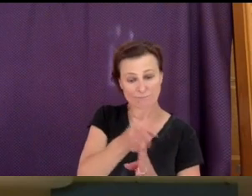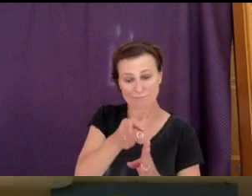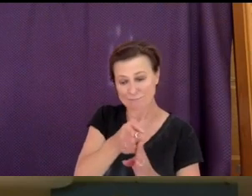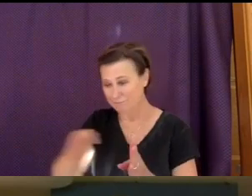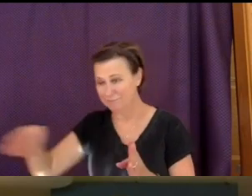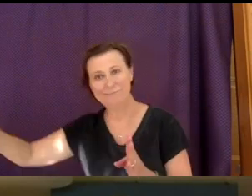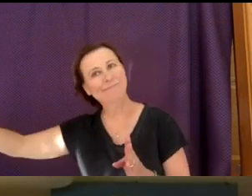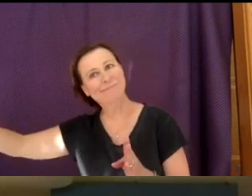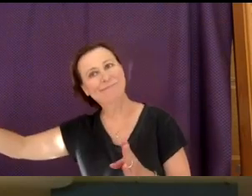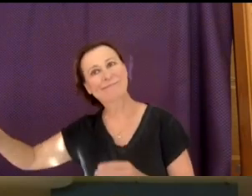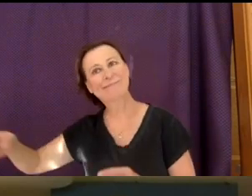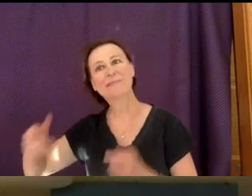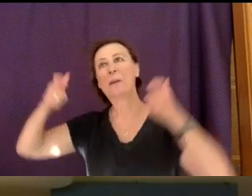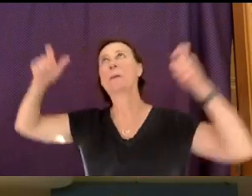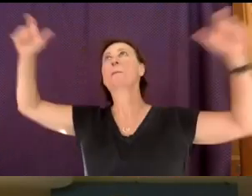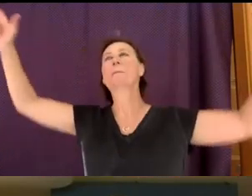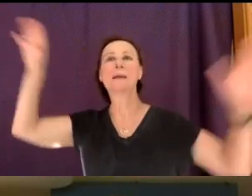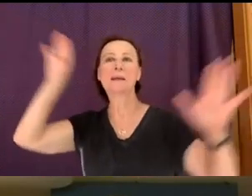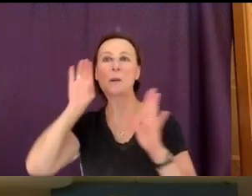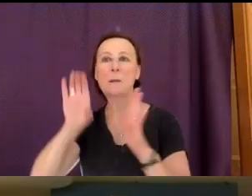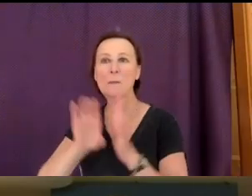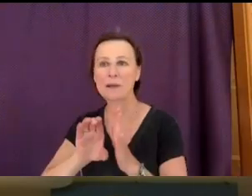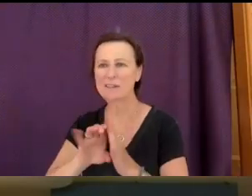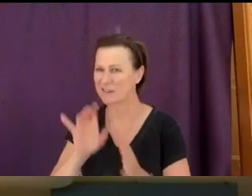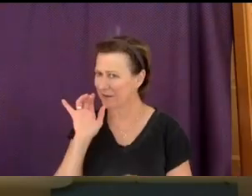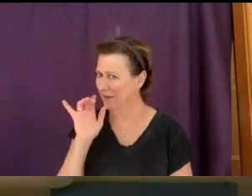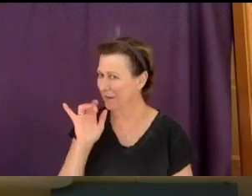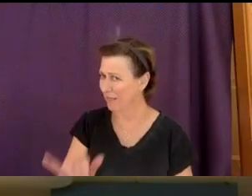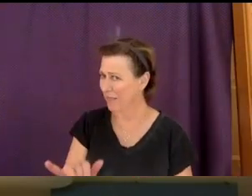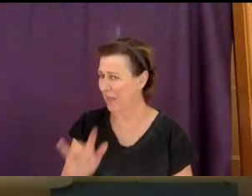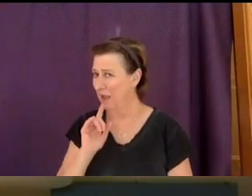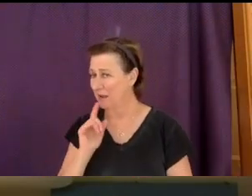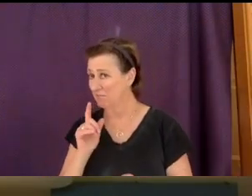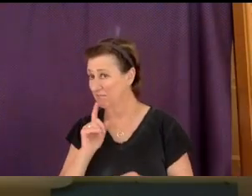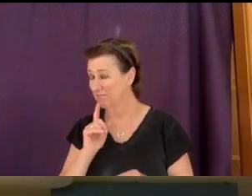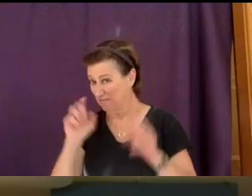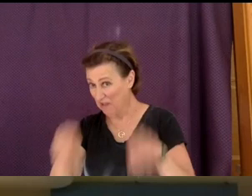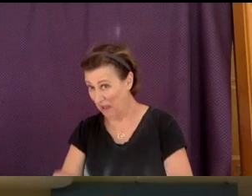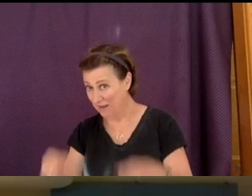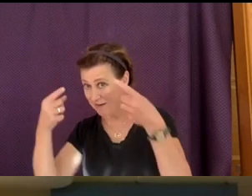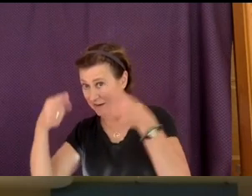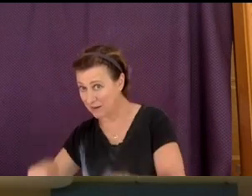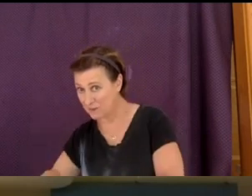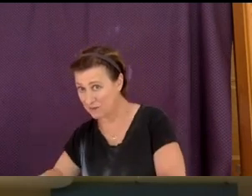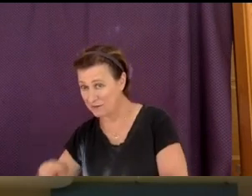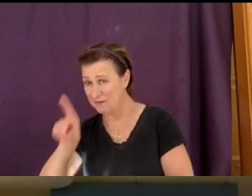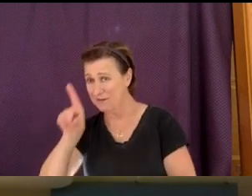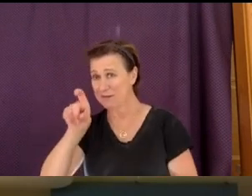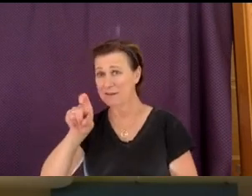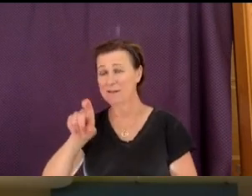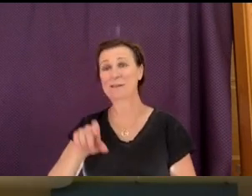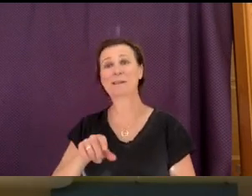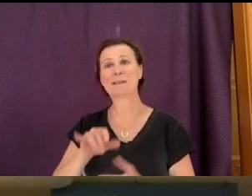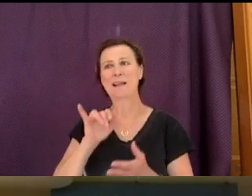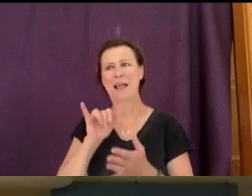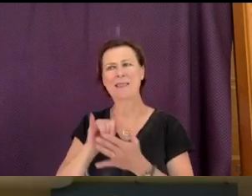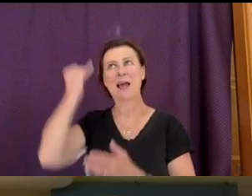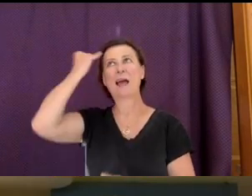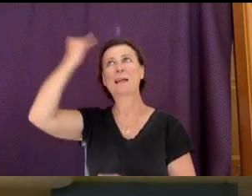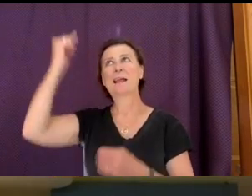In the big picture, does that seem unlikely? Does that prospect demean